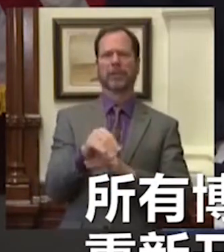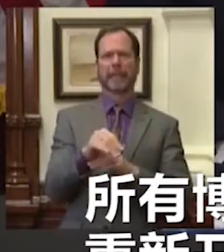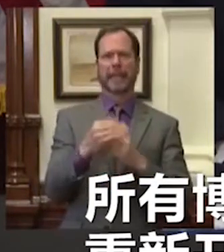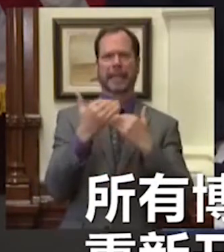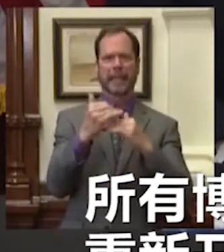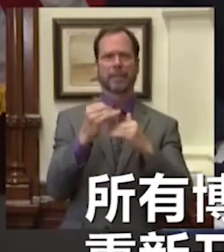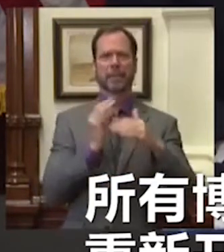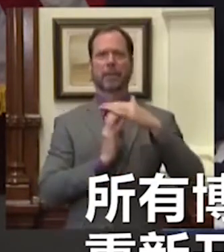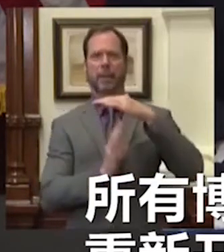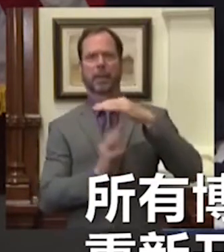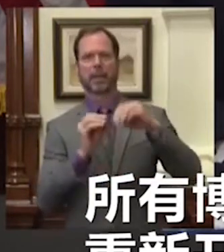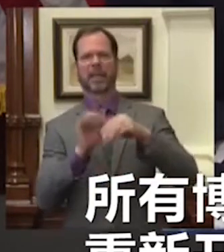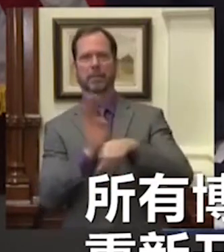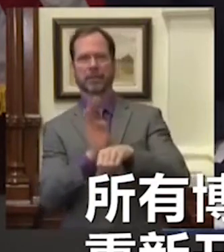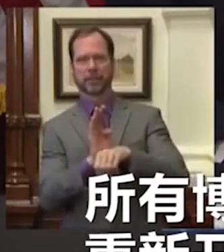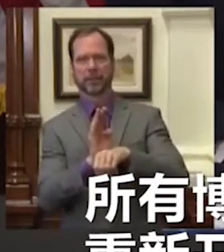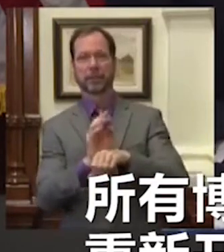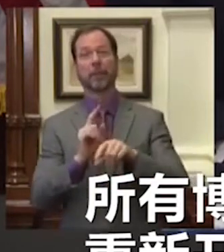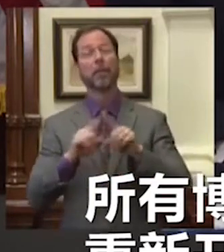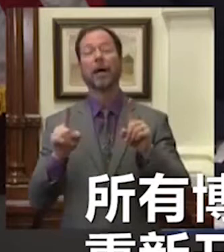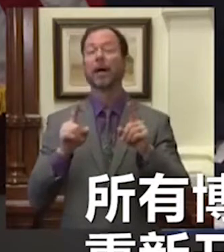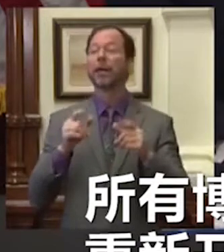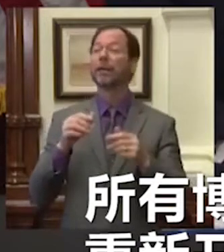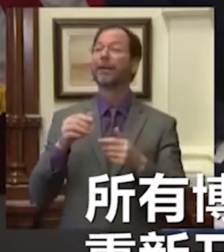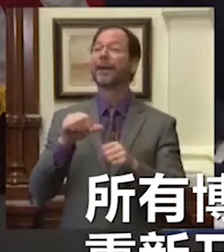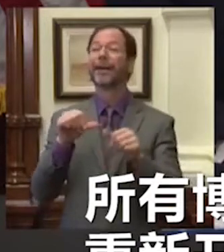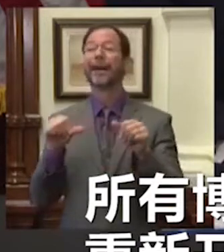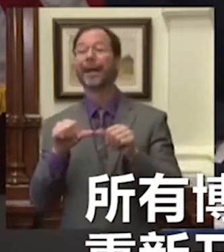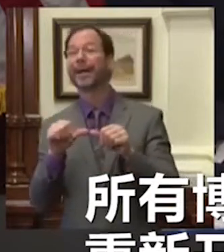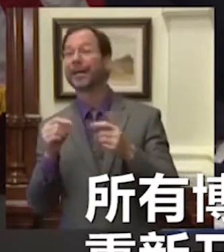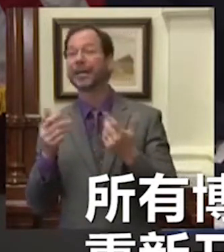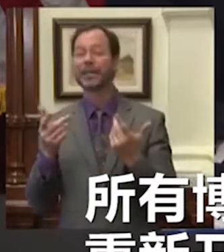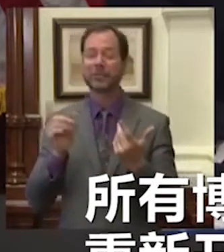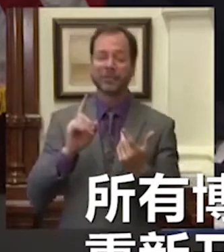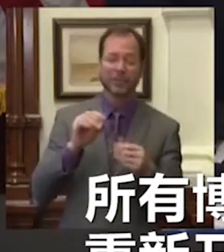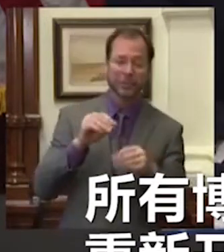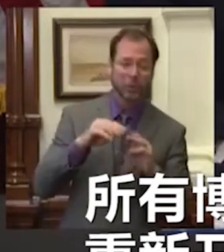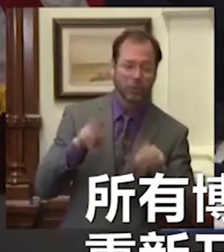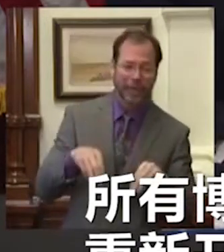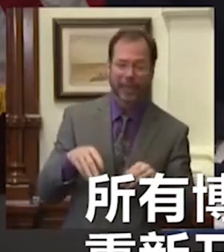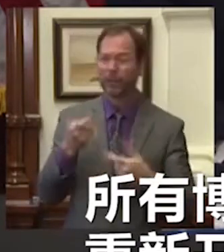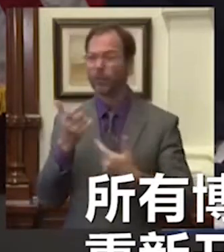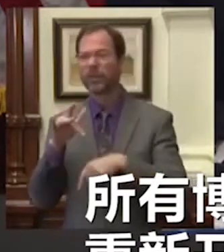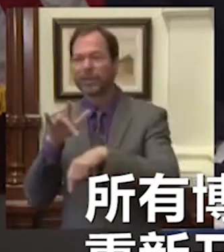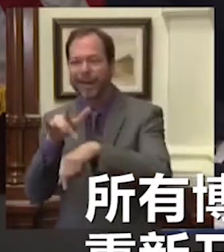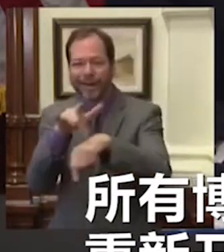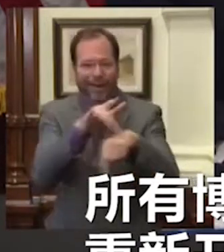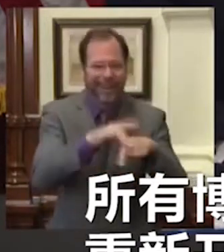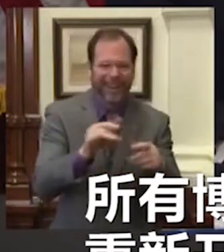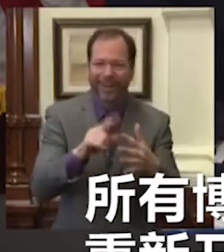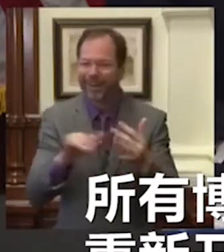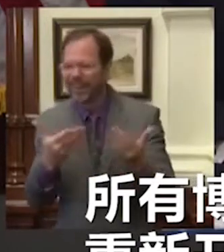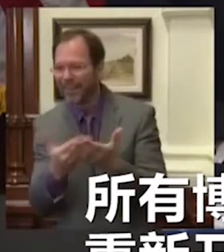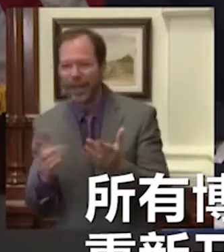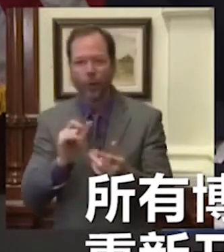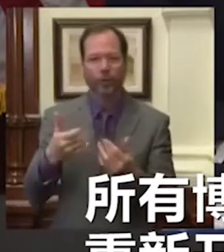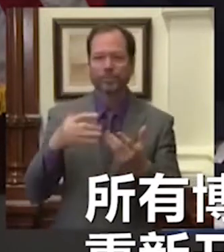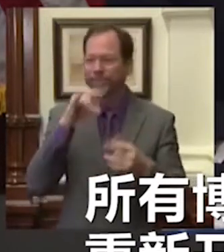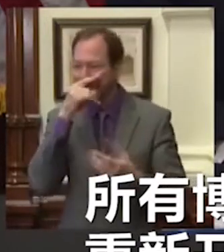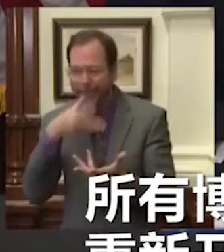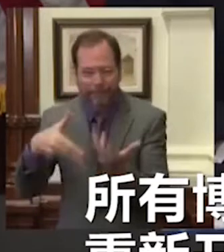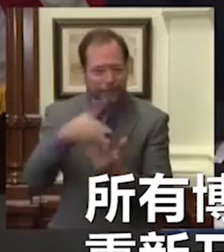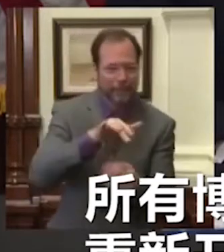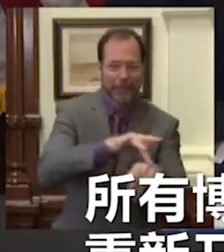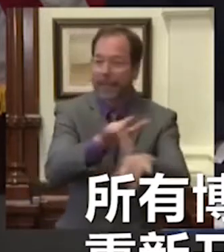However, interactive areas of museums with hands-on exhibits must remain closed at this time. And